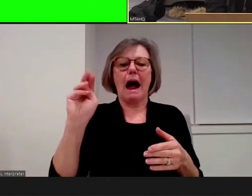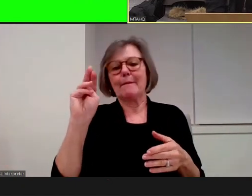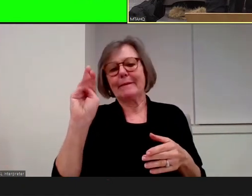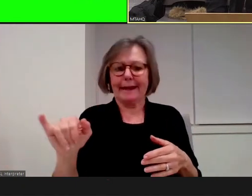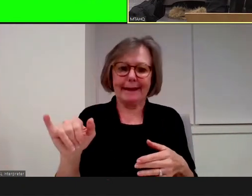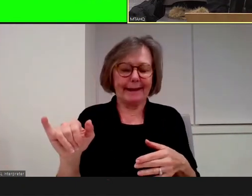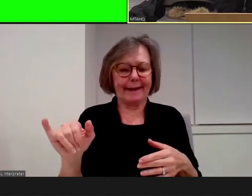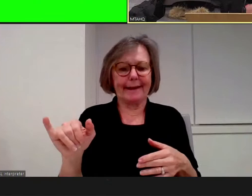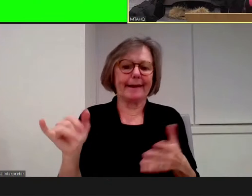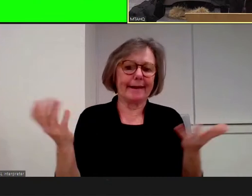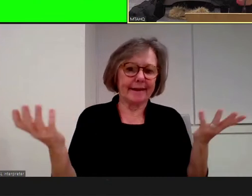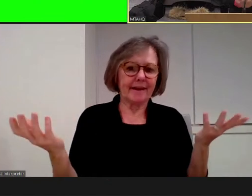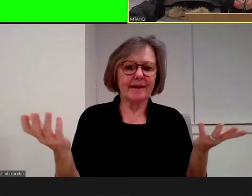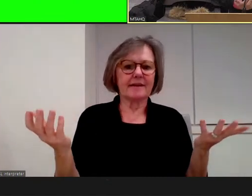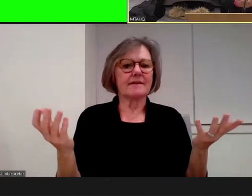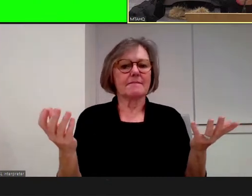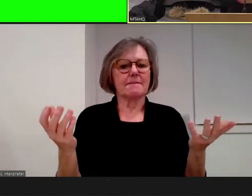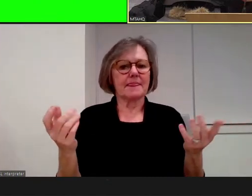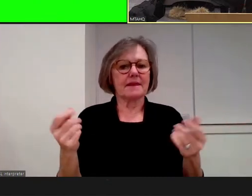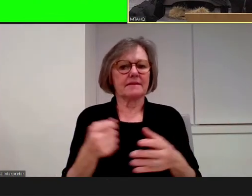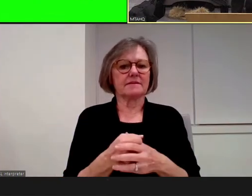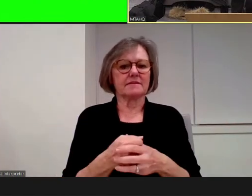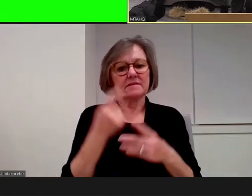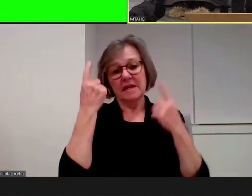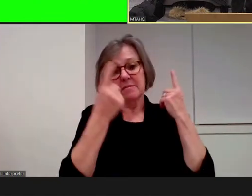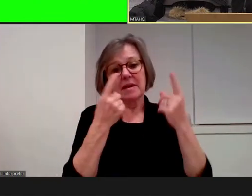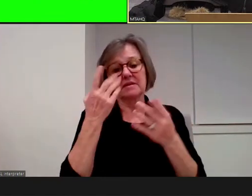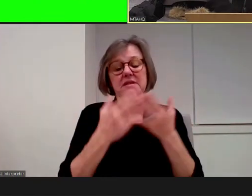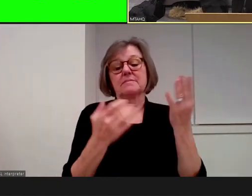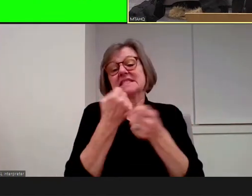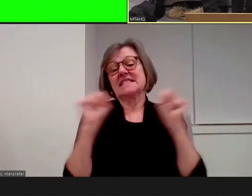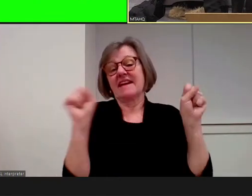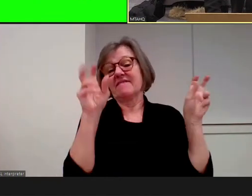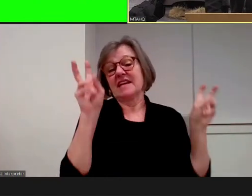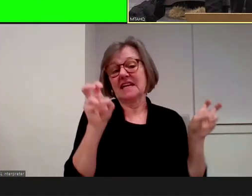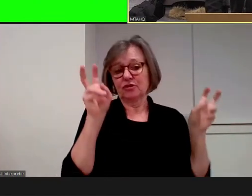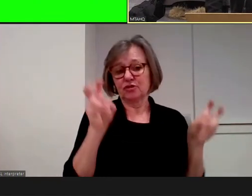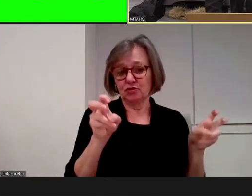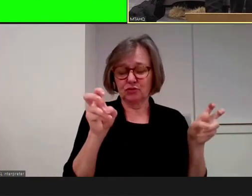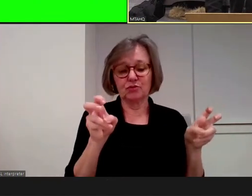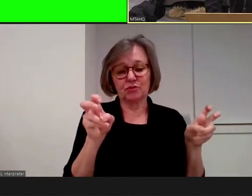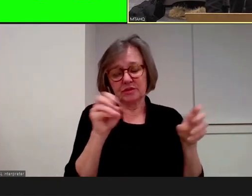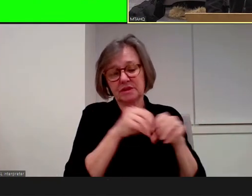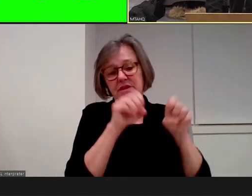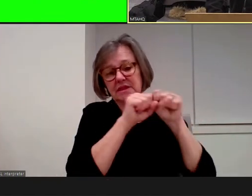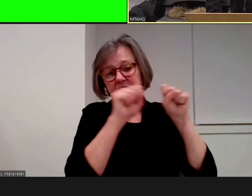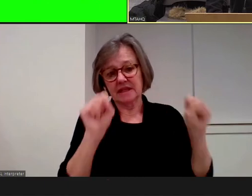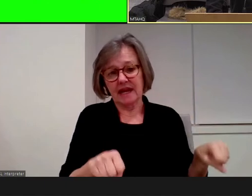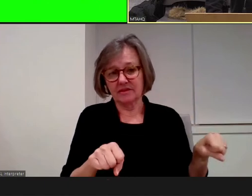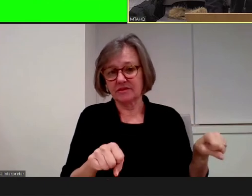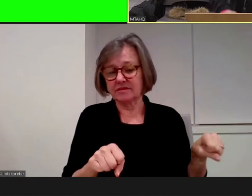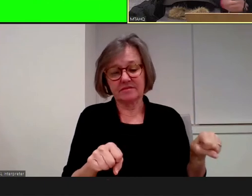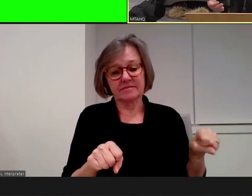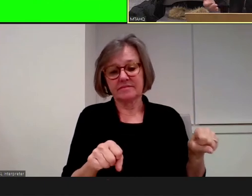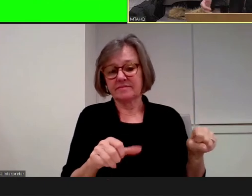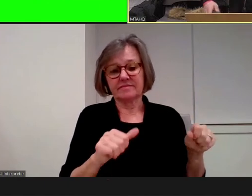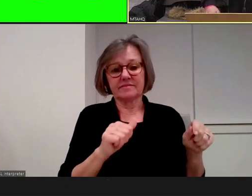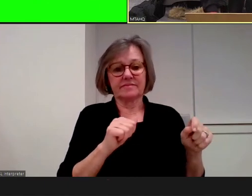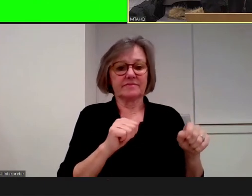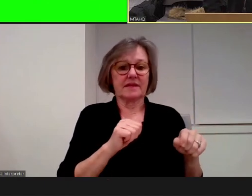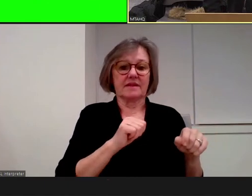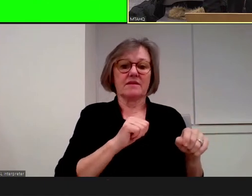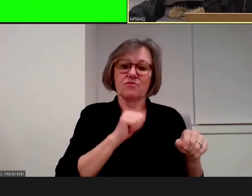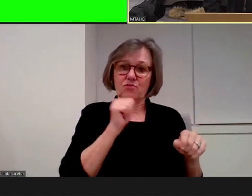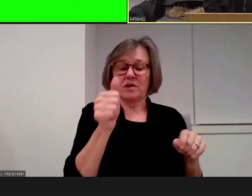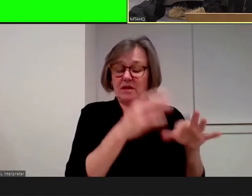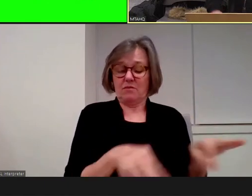which in consideration for some safety issues within the station are not minuscule compared